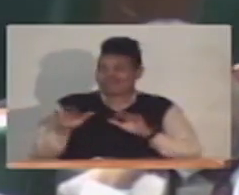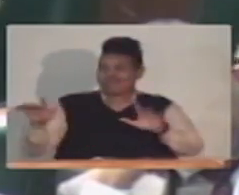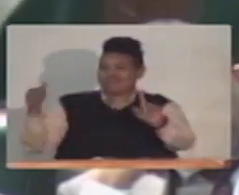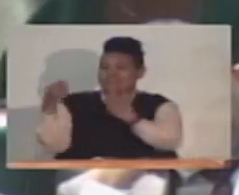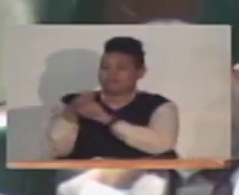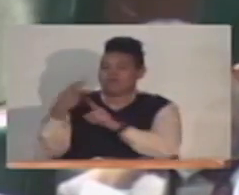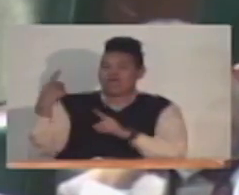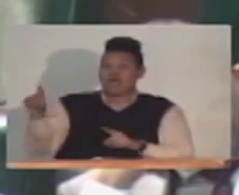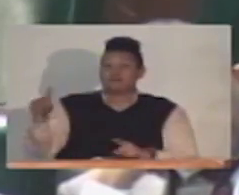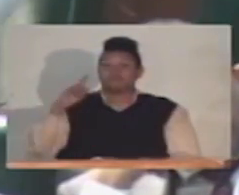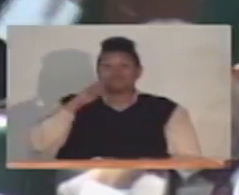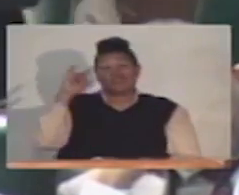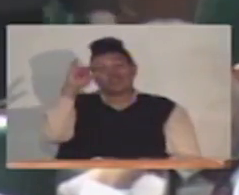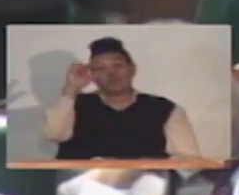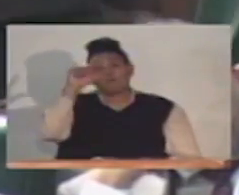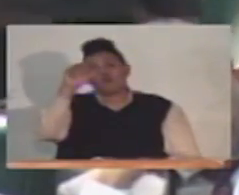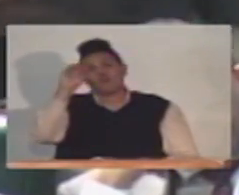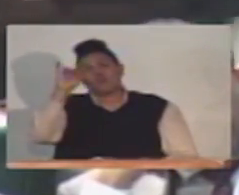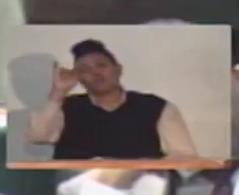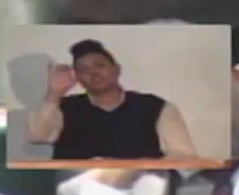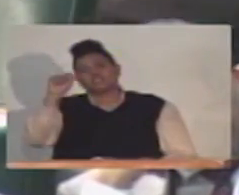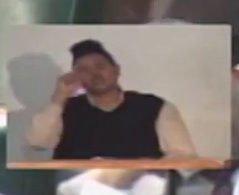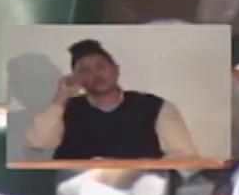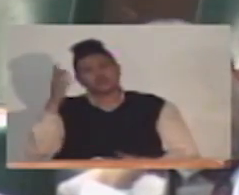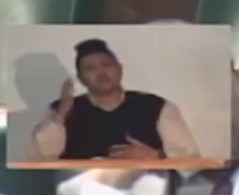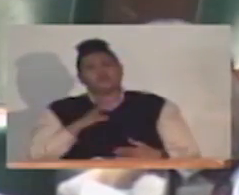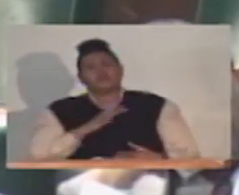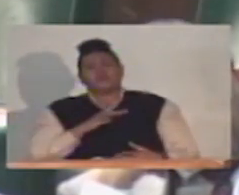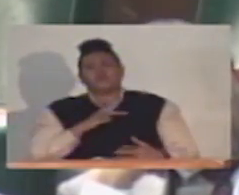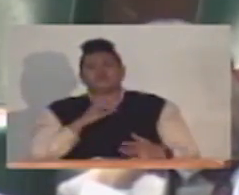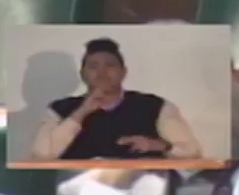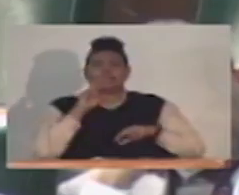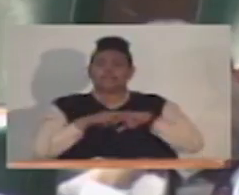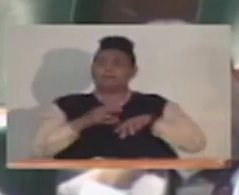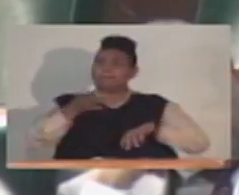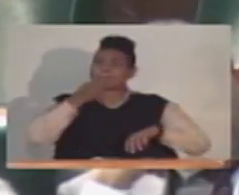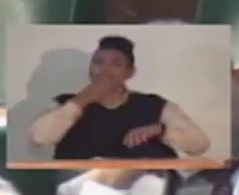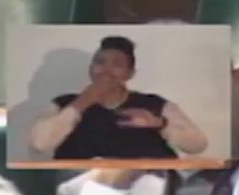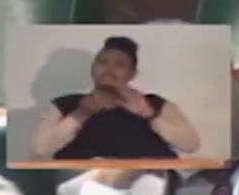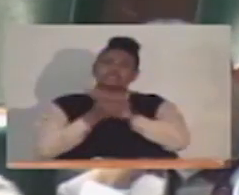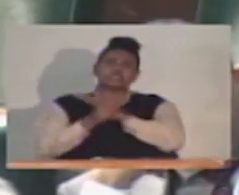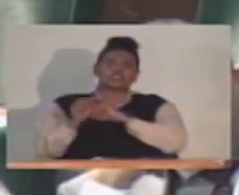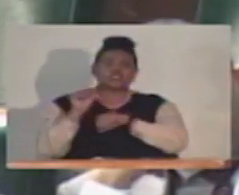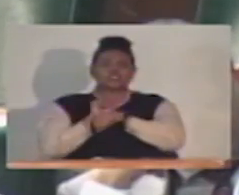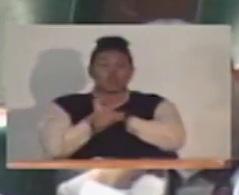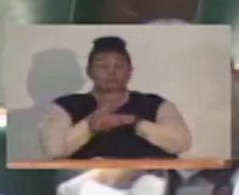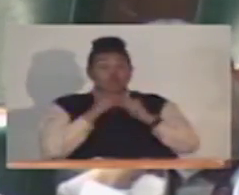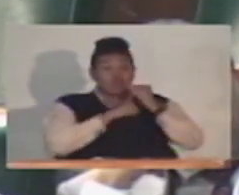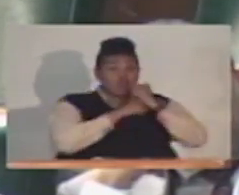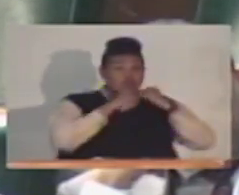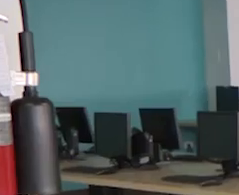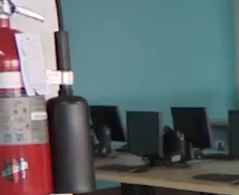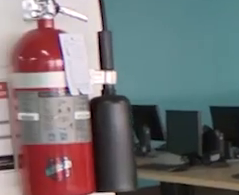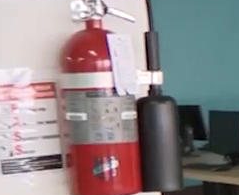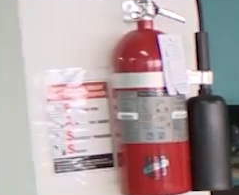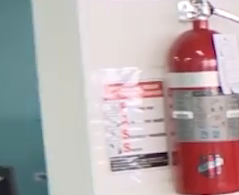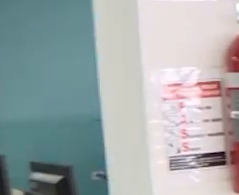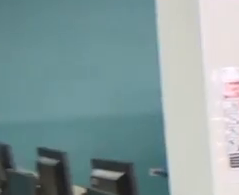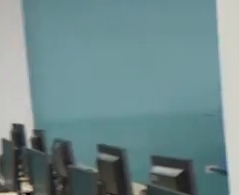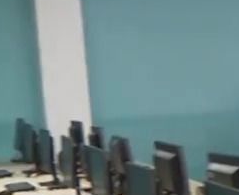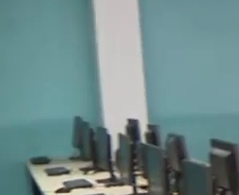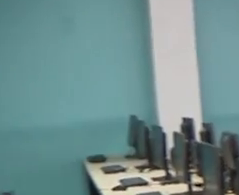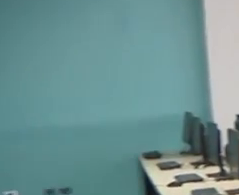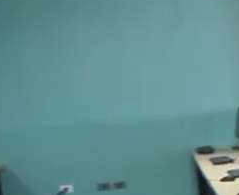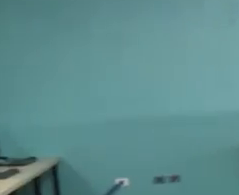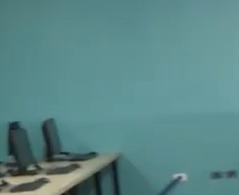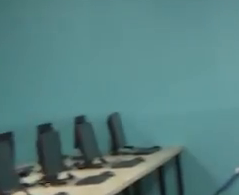near-port logistics will generate high numbers of highly skilled jobs in both construction and long-term jobs. And in